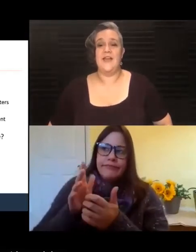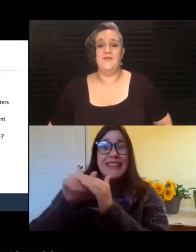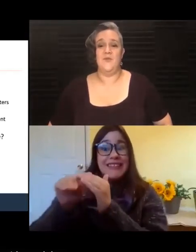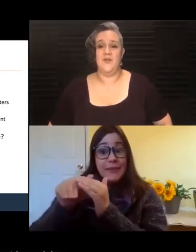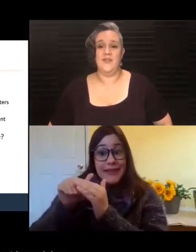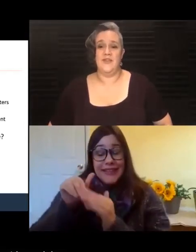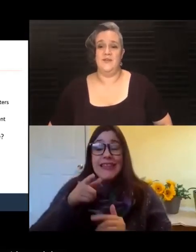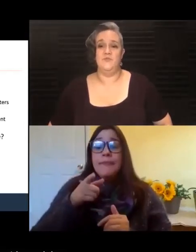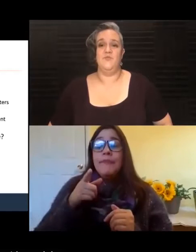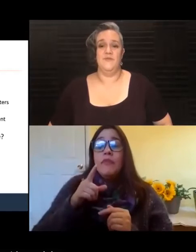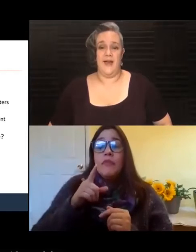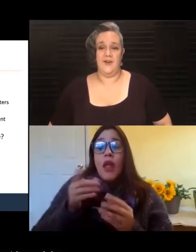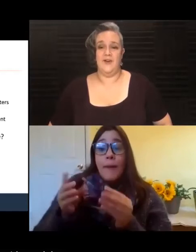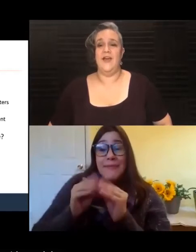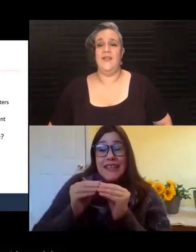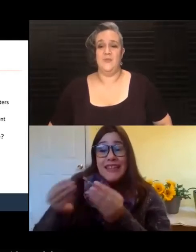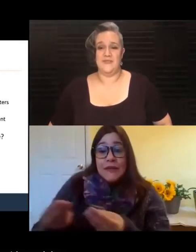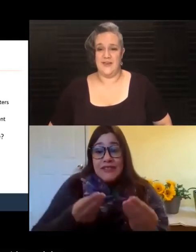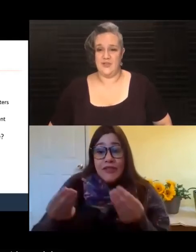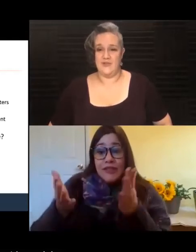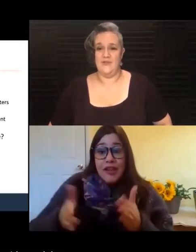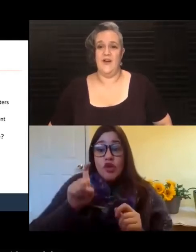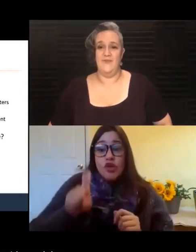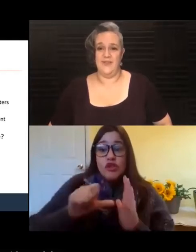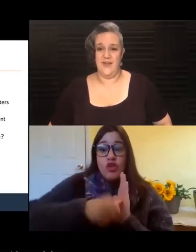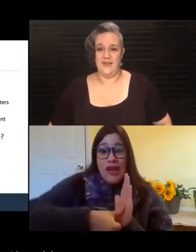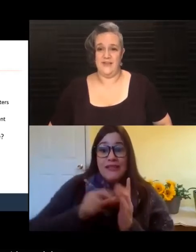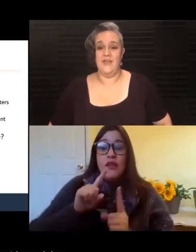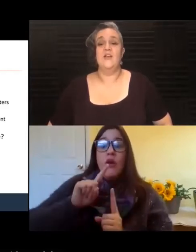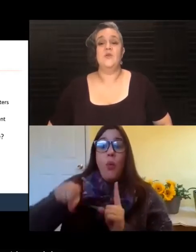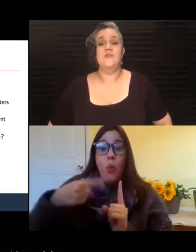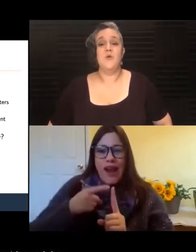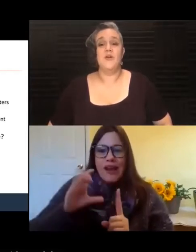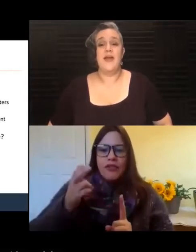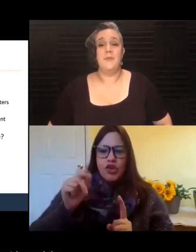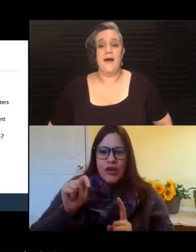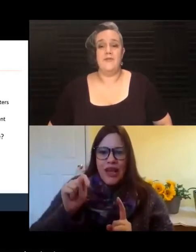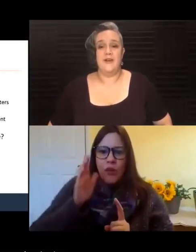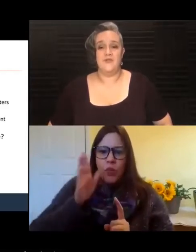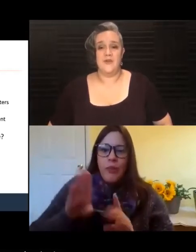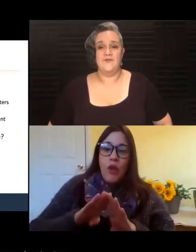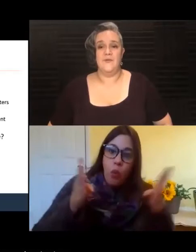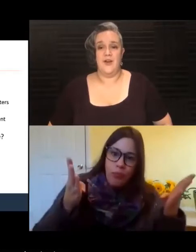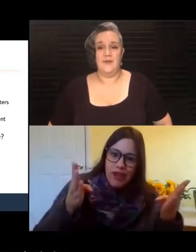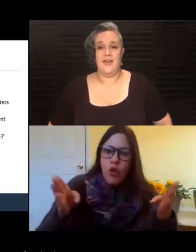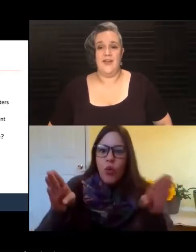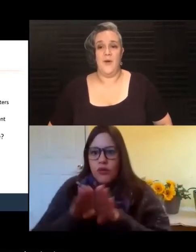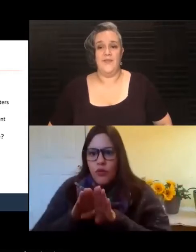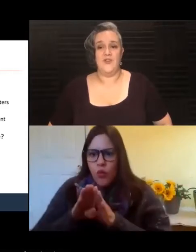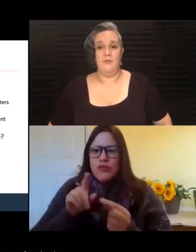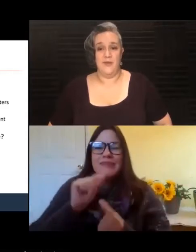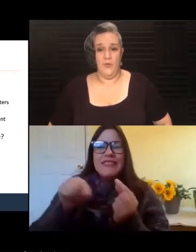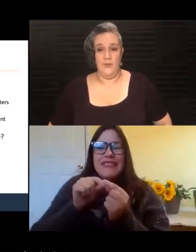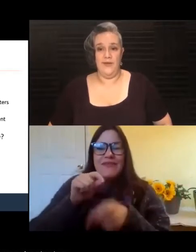event and for the provider and the presenter of the event. So it's important to have a moderator stress from the very beginning of